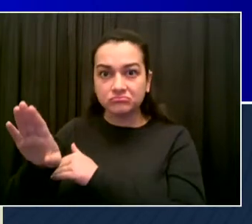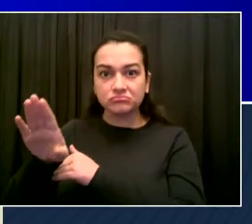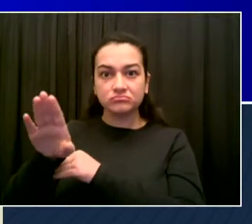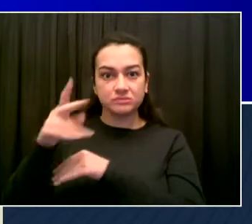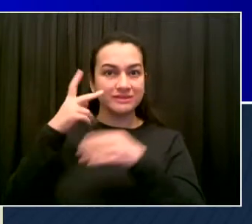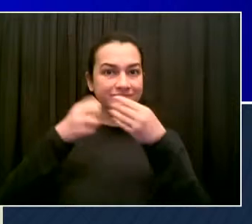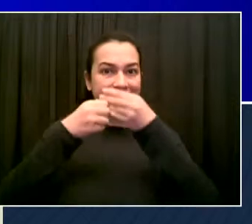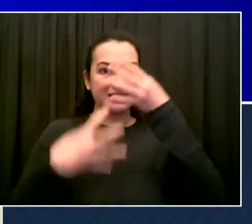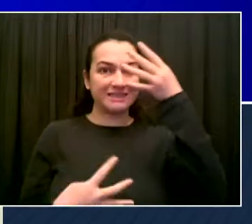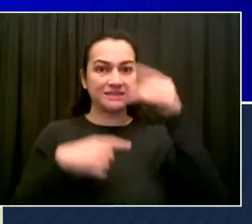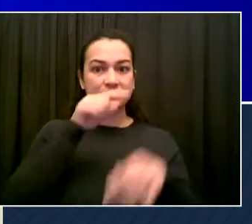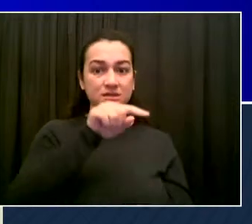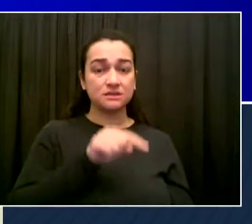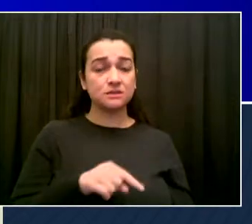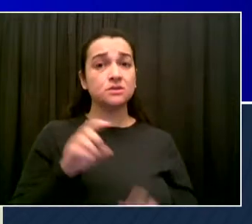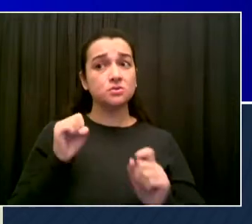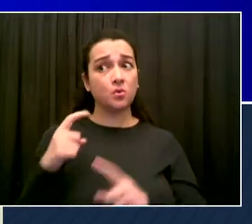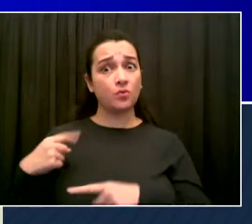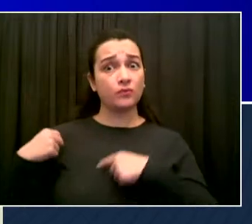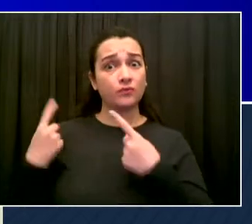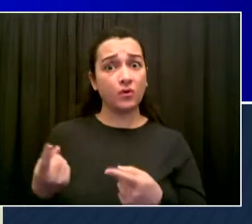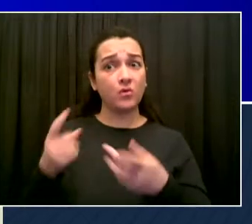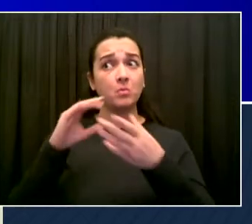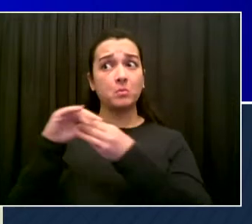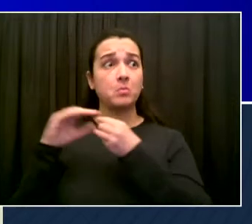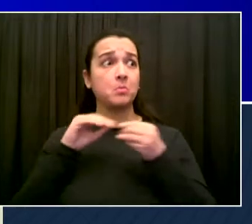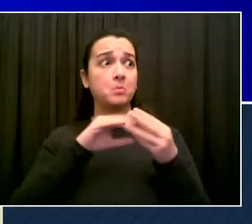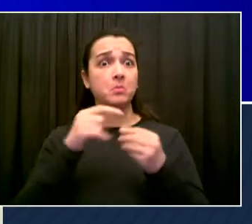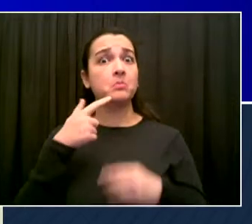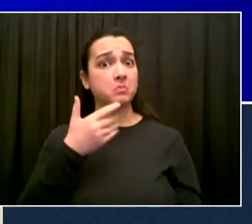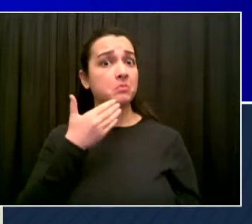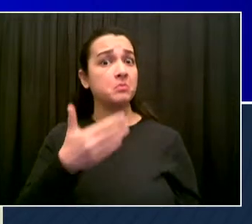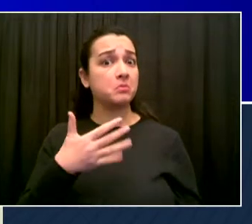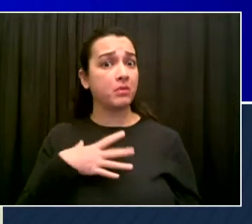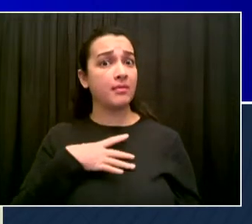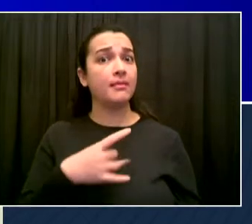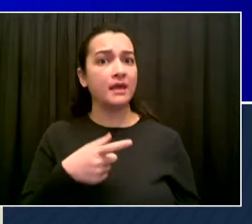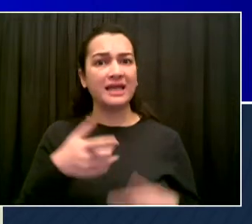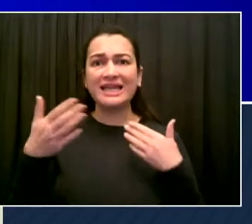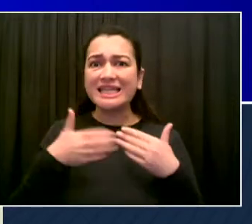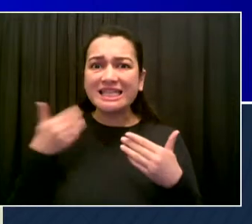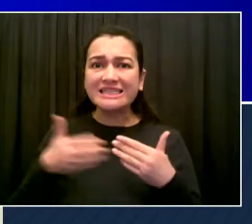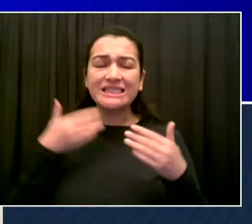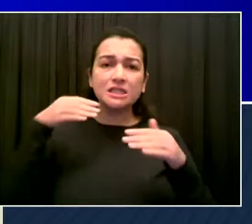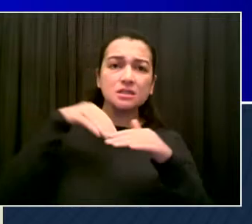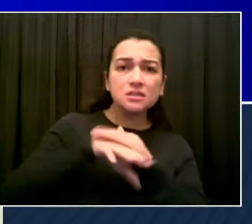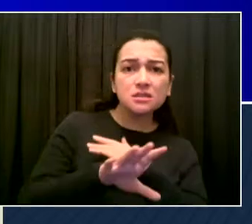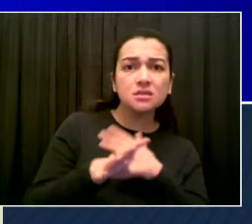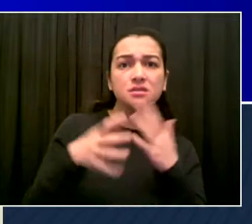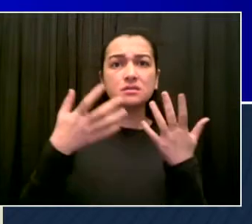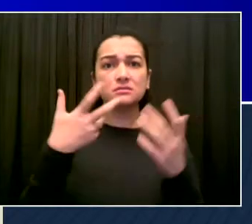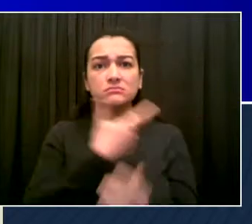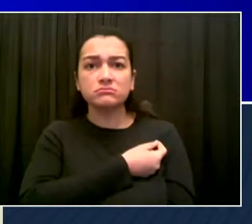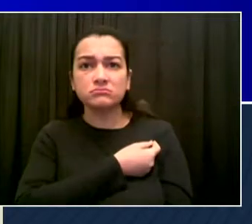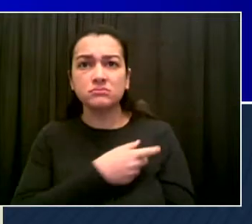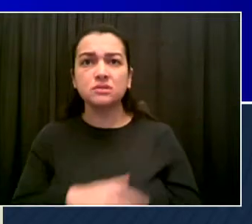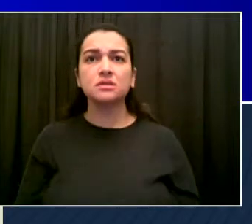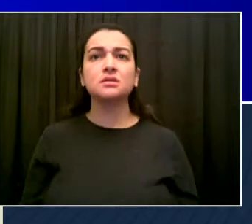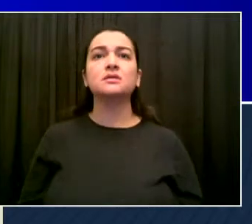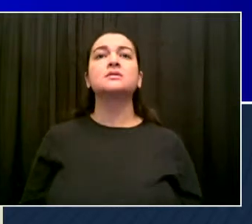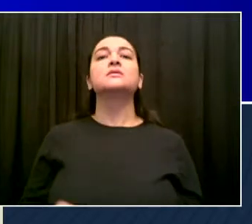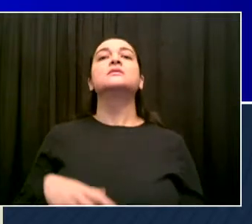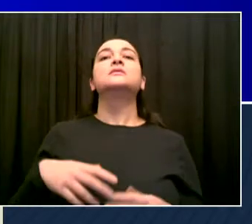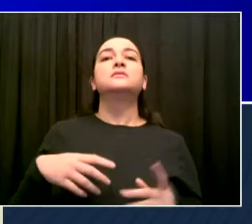more than we talked about yesterday. Now we're going from the original 3 sites to 26 sites around the city where a senior can walk